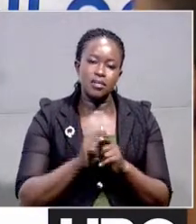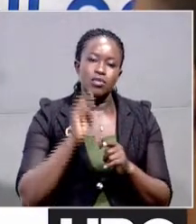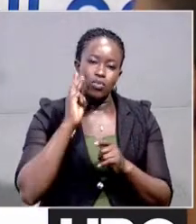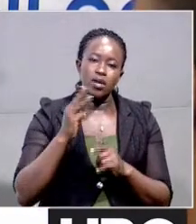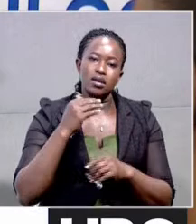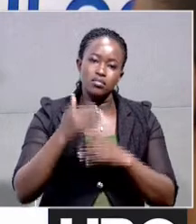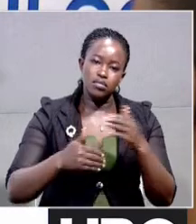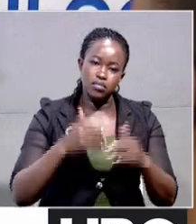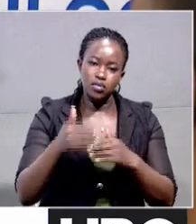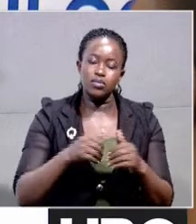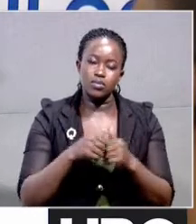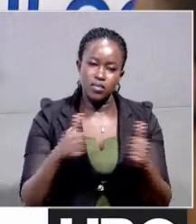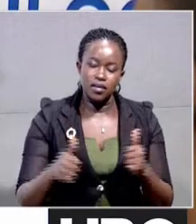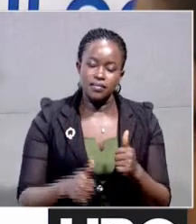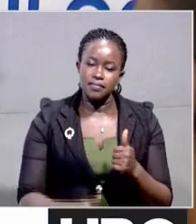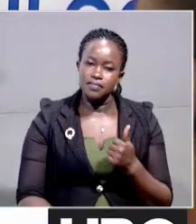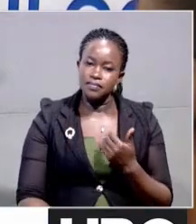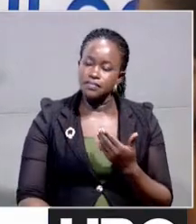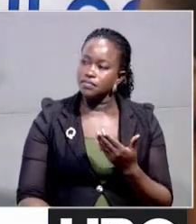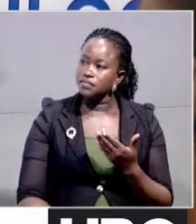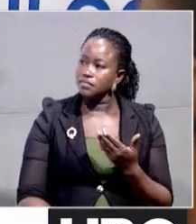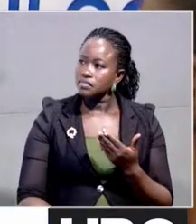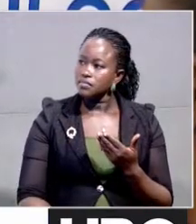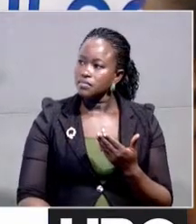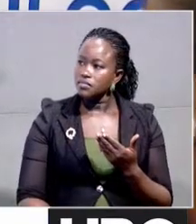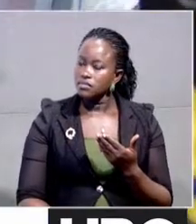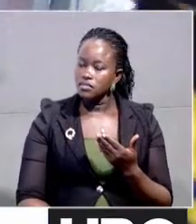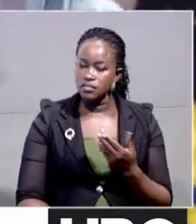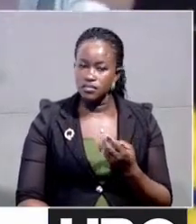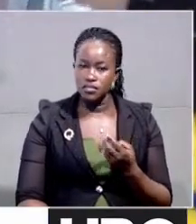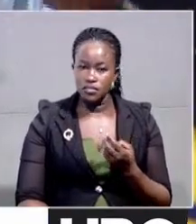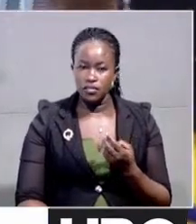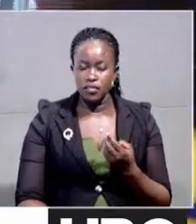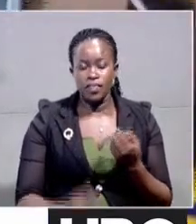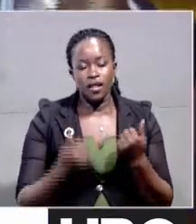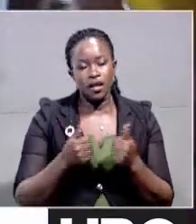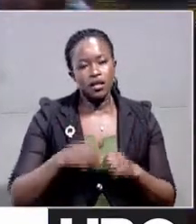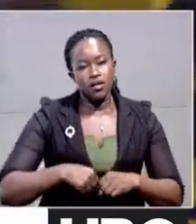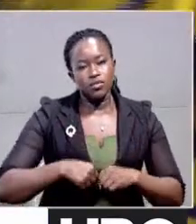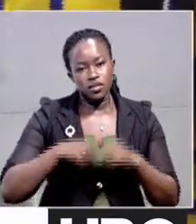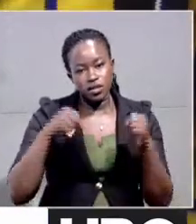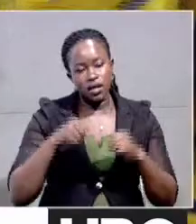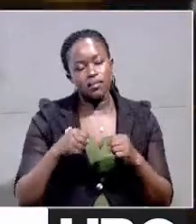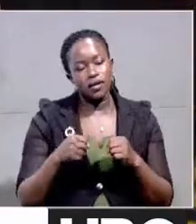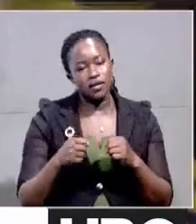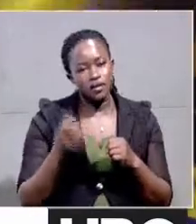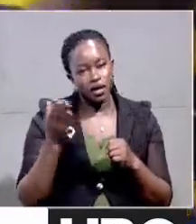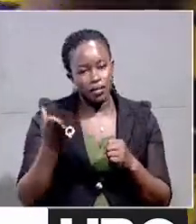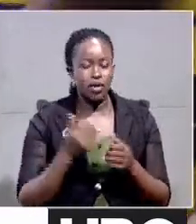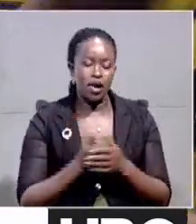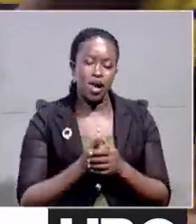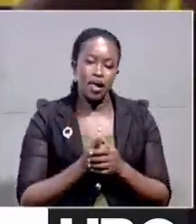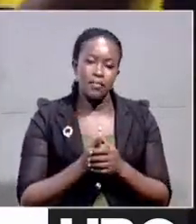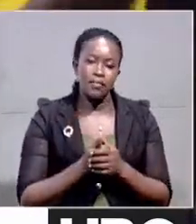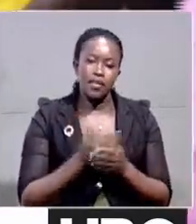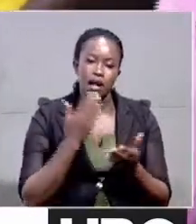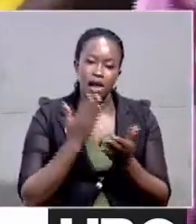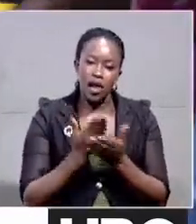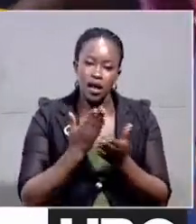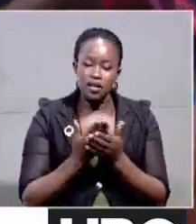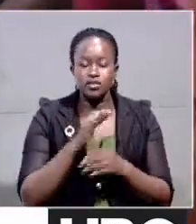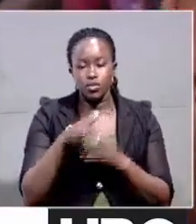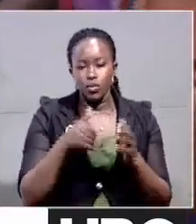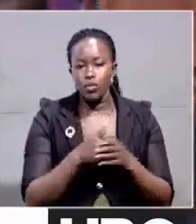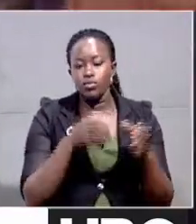small, medium enterprises to start their factories. The chairman, SMEs Humphrey Mutasa, asked all